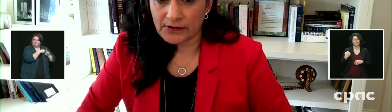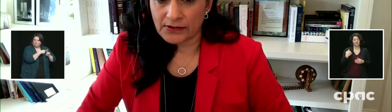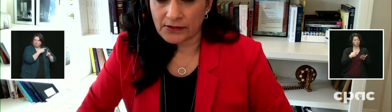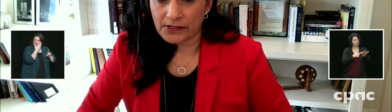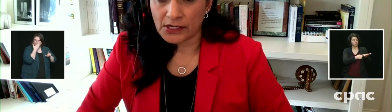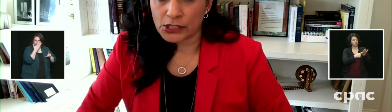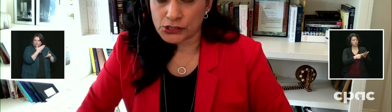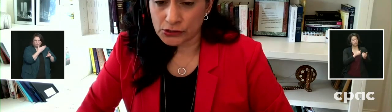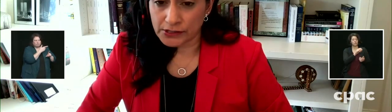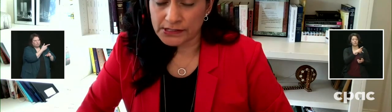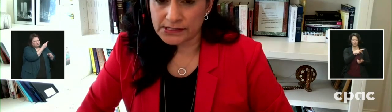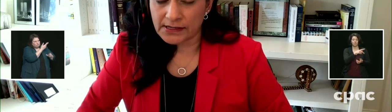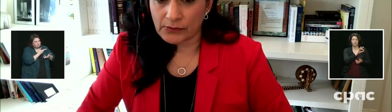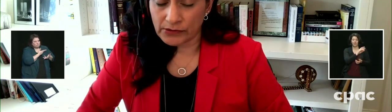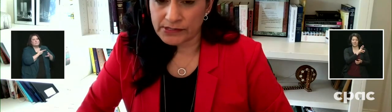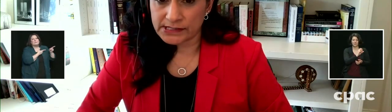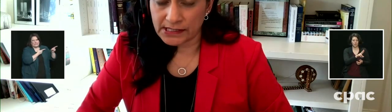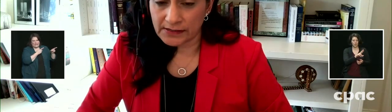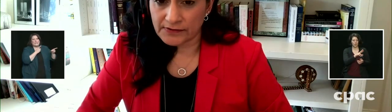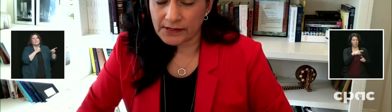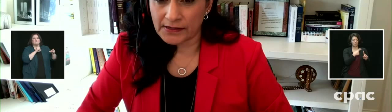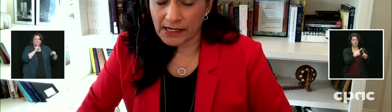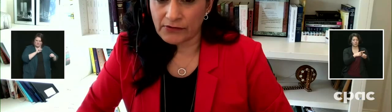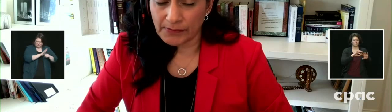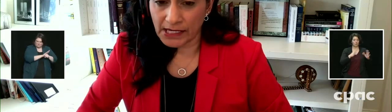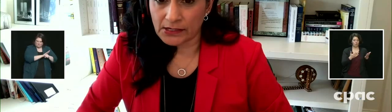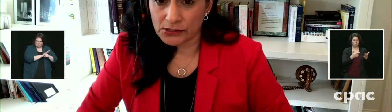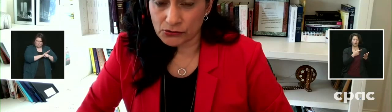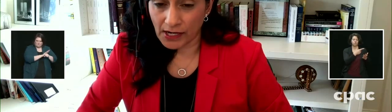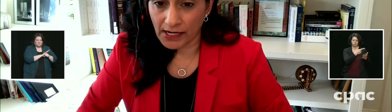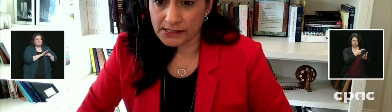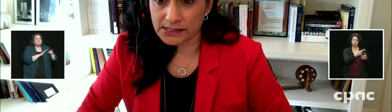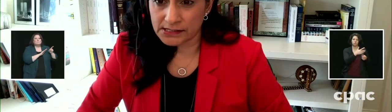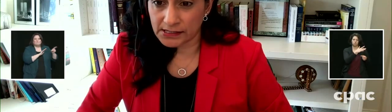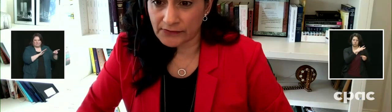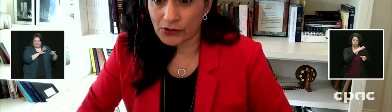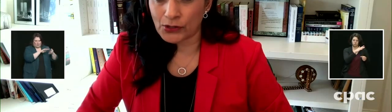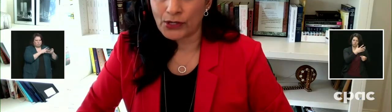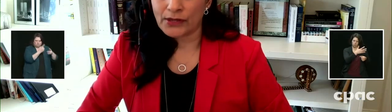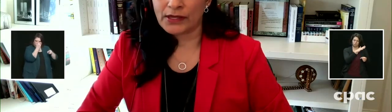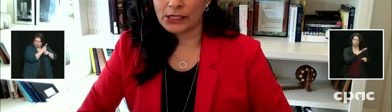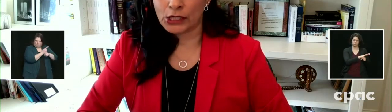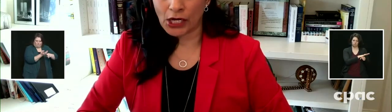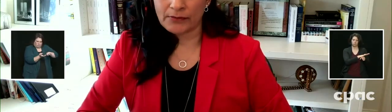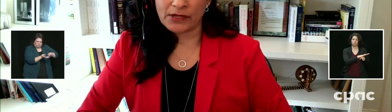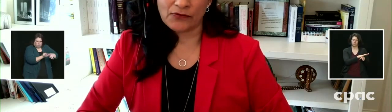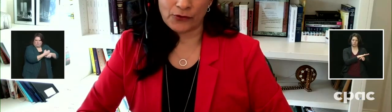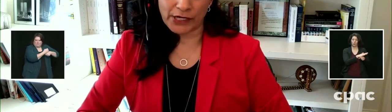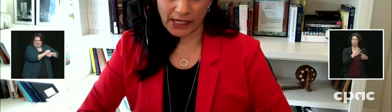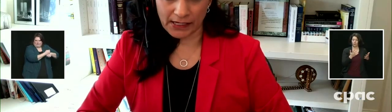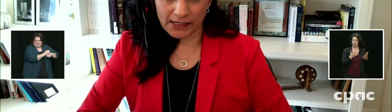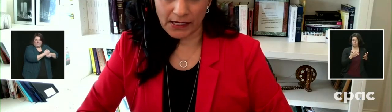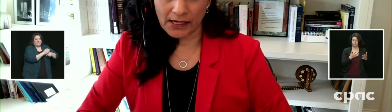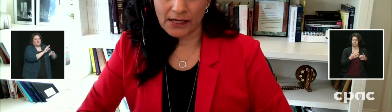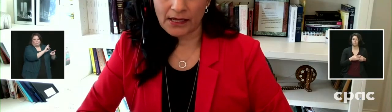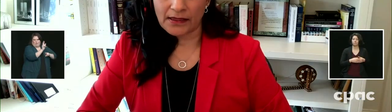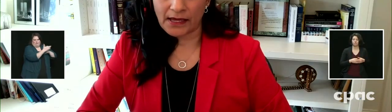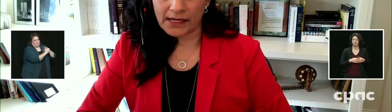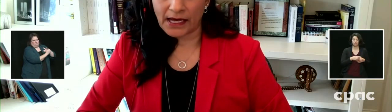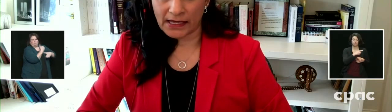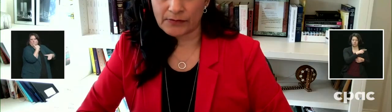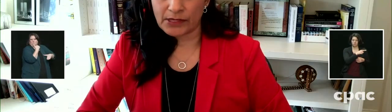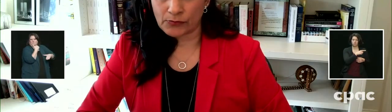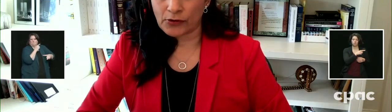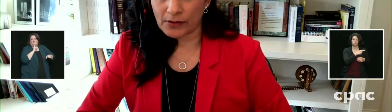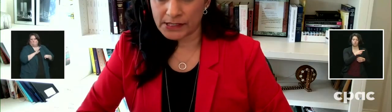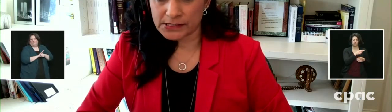indeed the assurance that we received that they remain on track to deliver the allotment for Canada